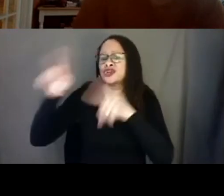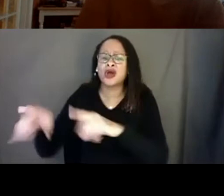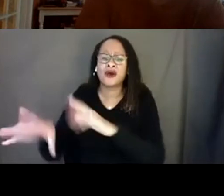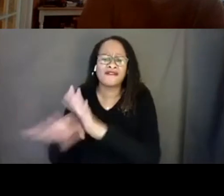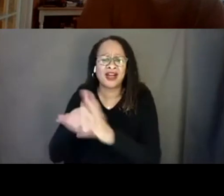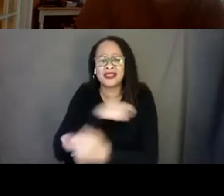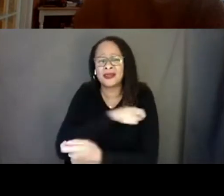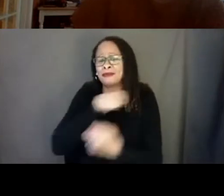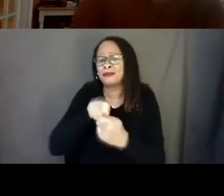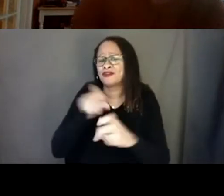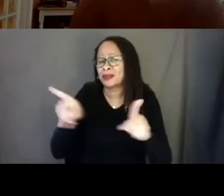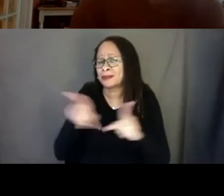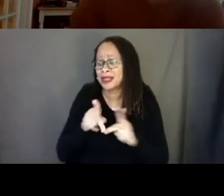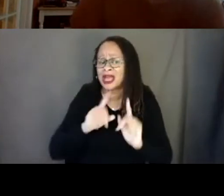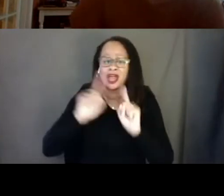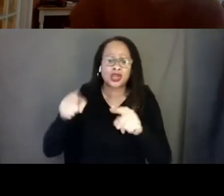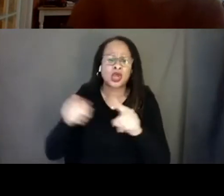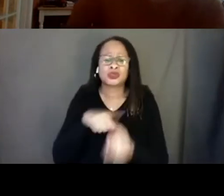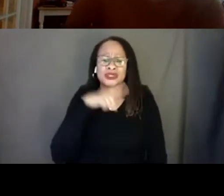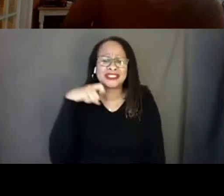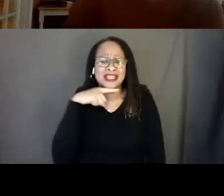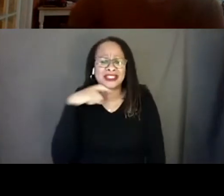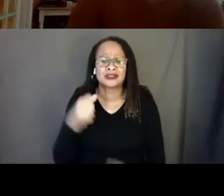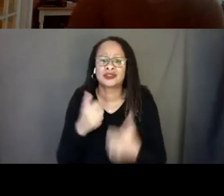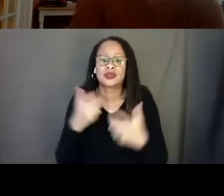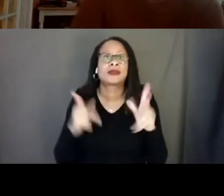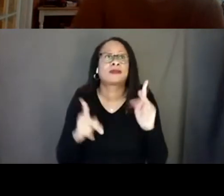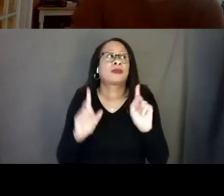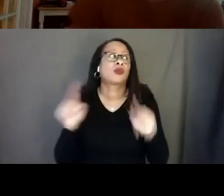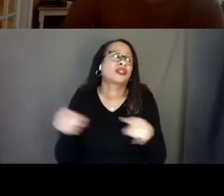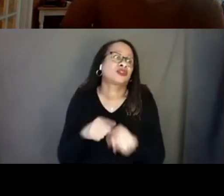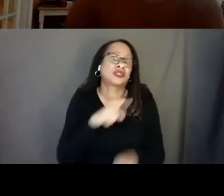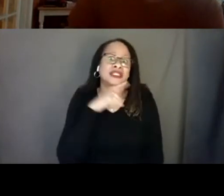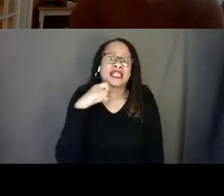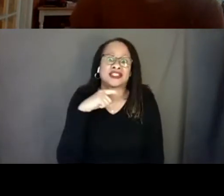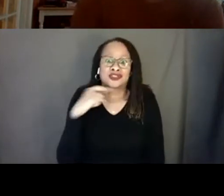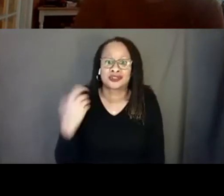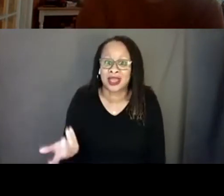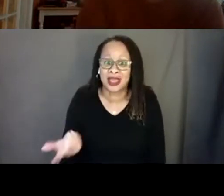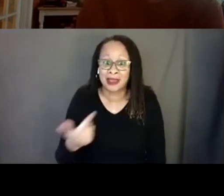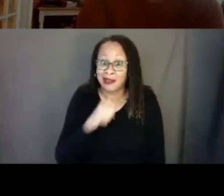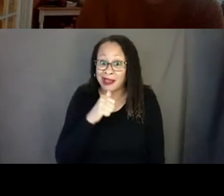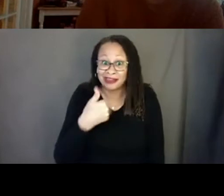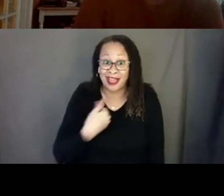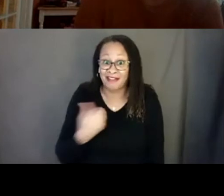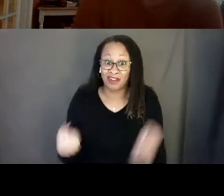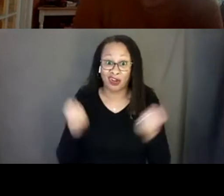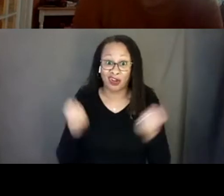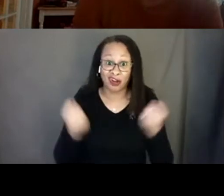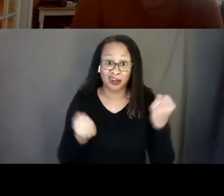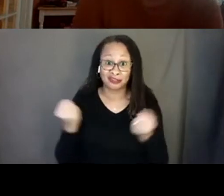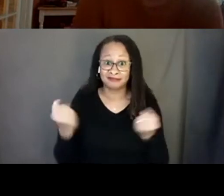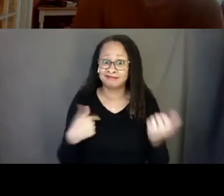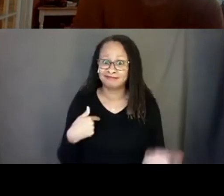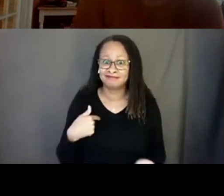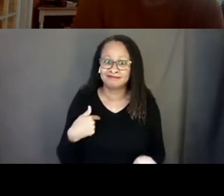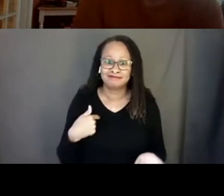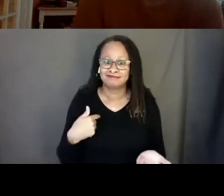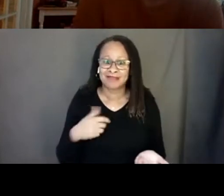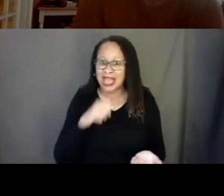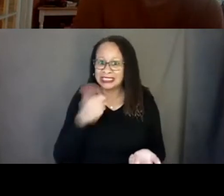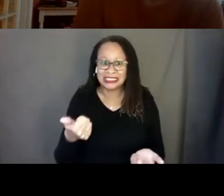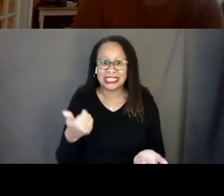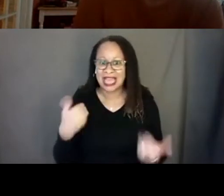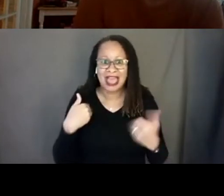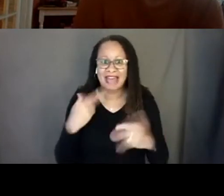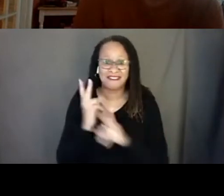perfect place or go to the desert. So many people went to the desert. And I didn't have a car, right? I didn't have a wheelchair accessible van